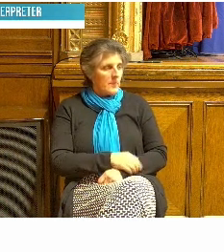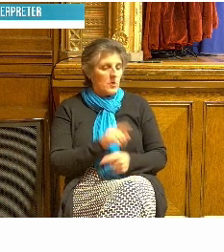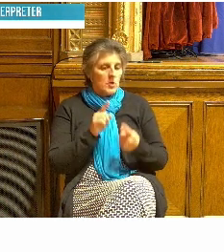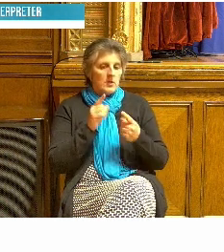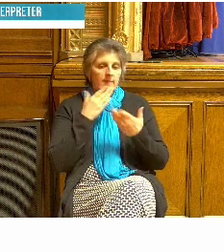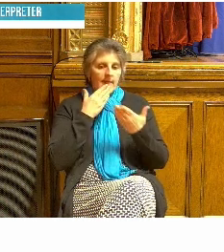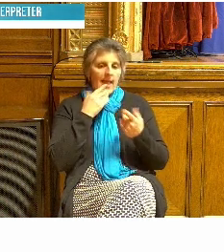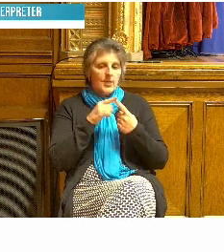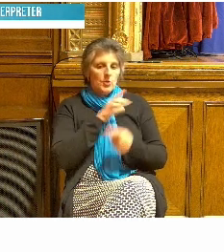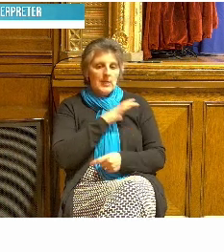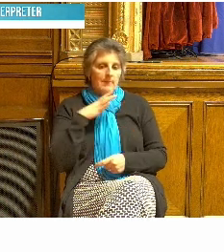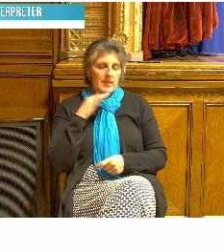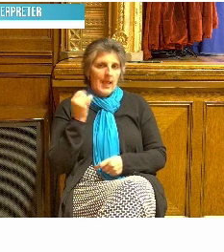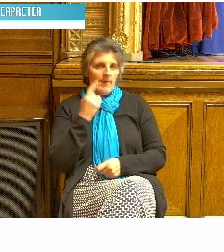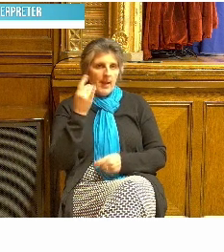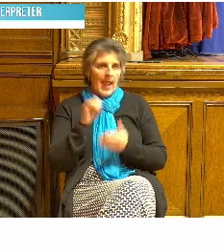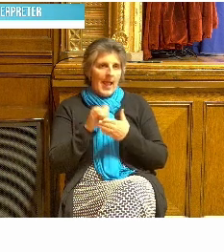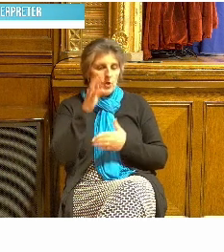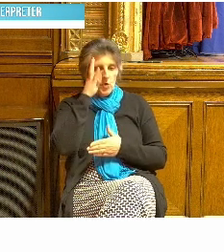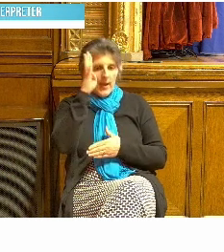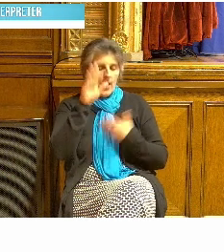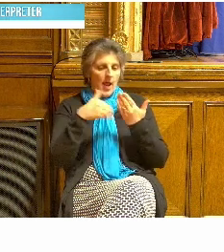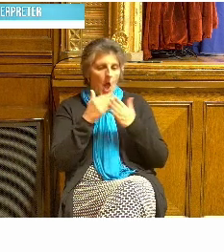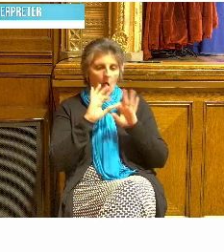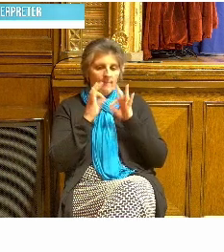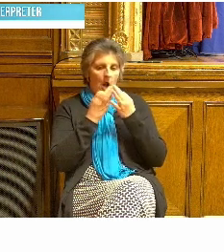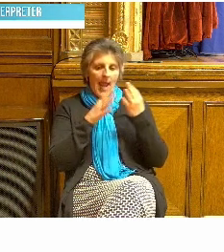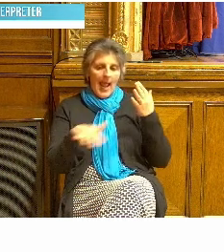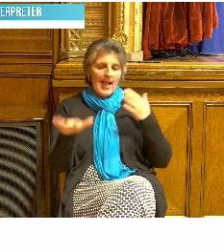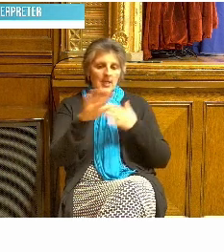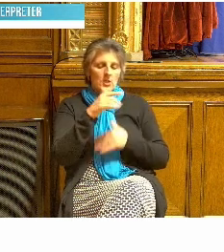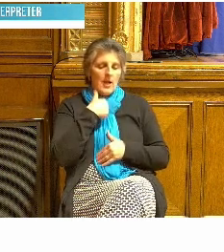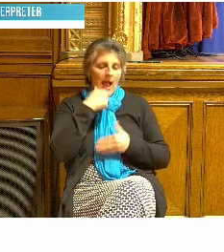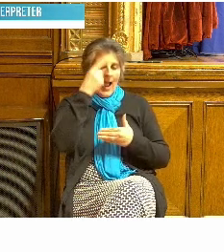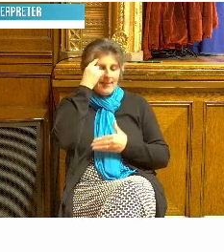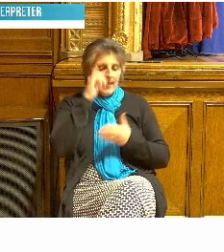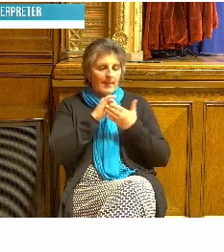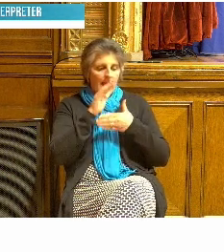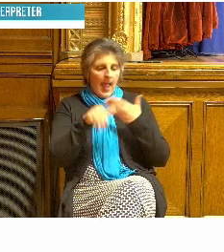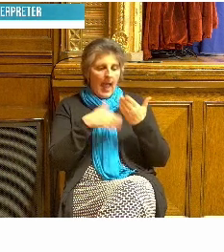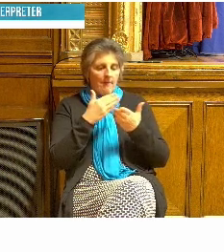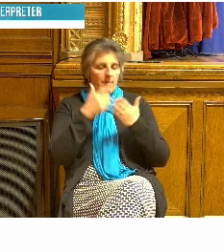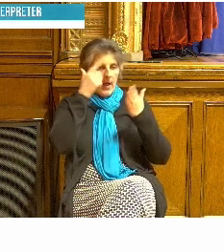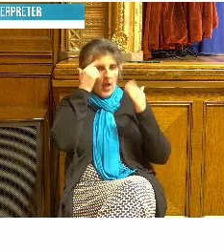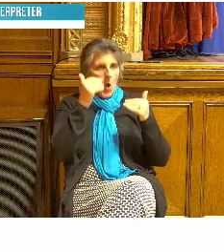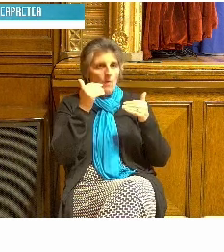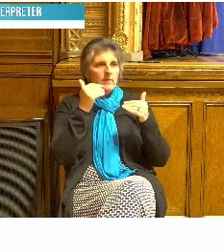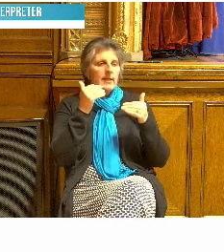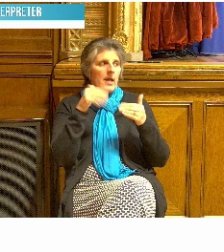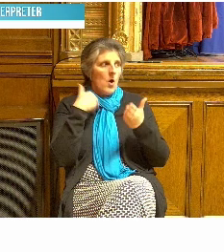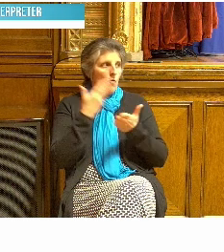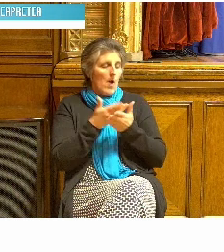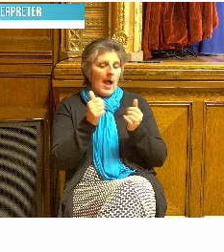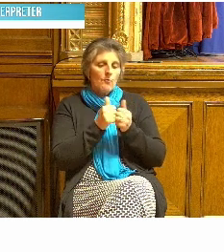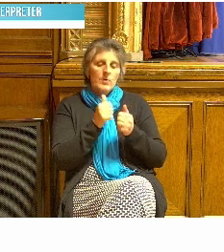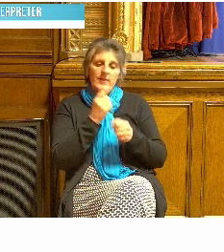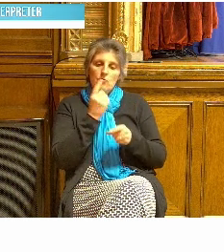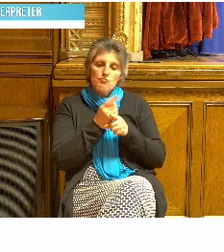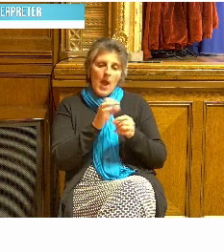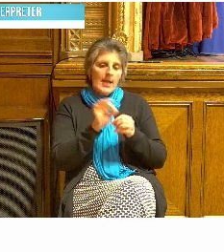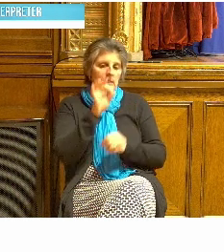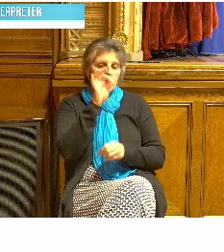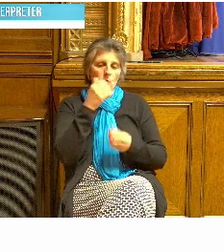to everybody, and even to our creator and all of our ancestors. I think that everybody hopefully is coming with the right spirit, even if we